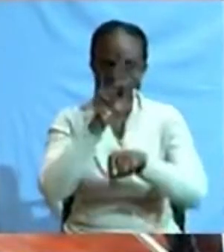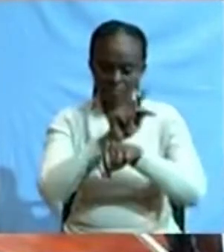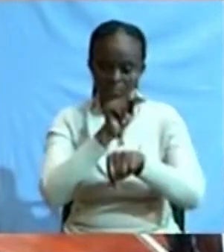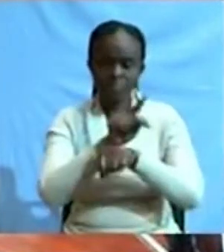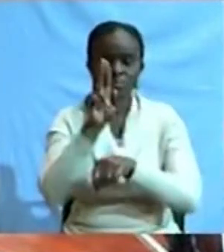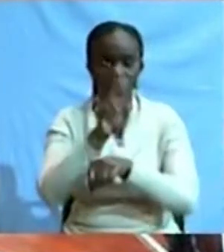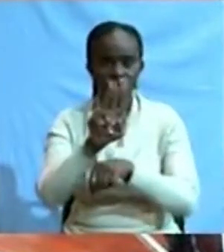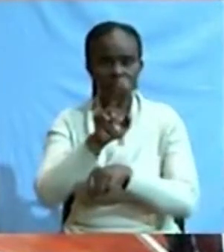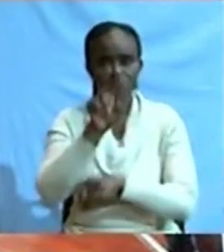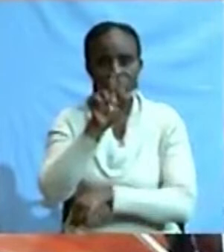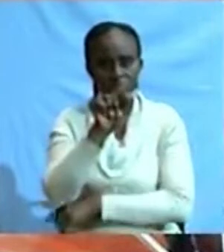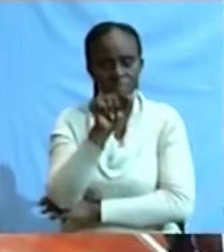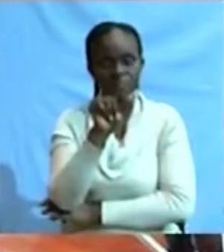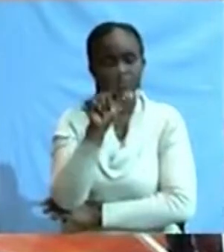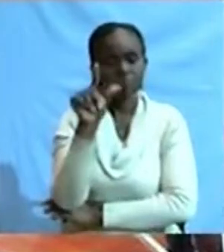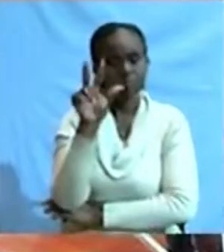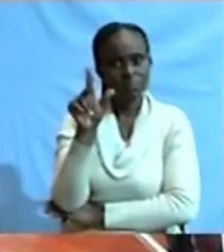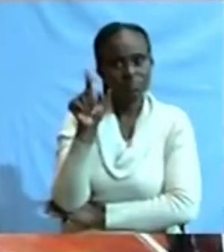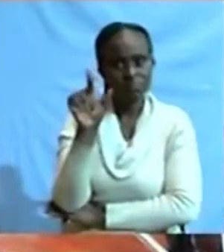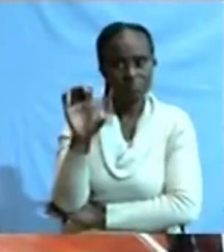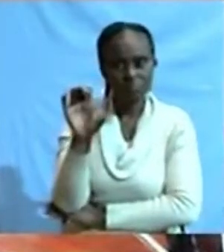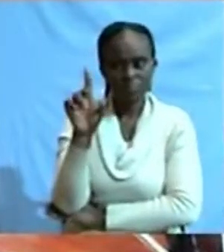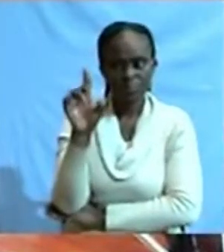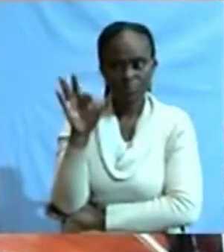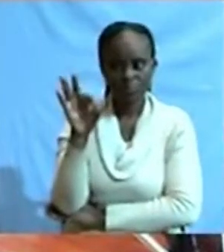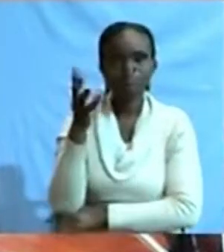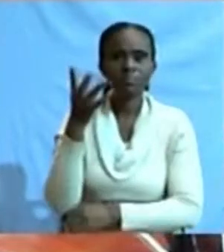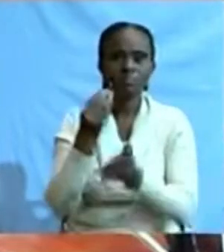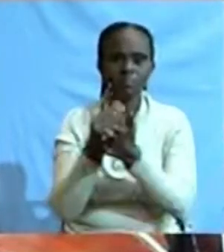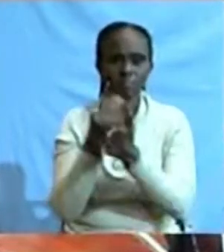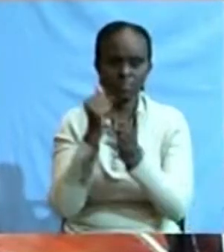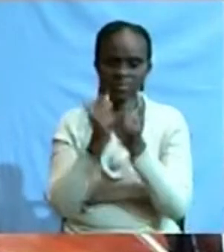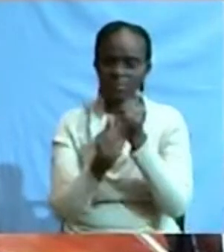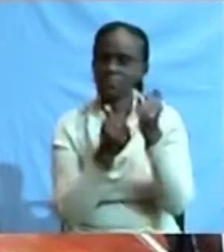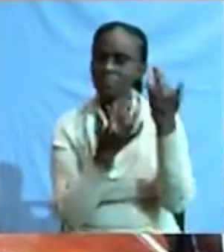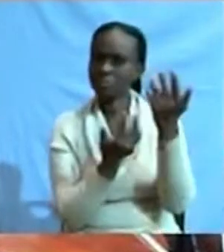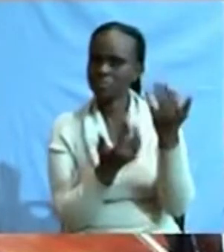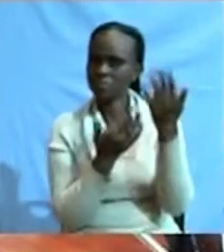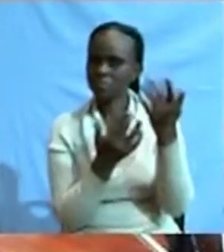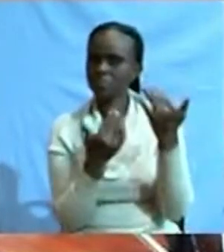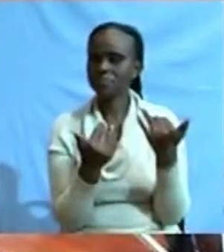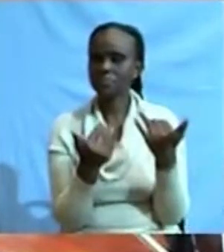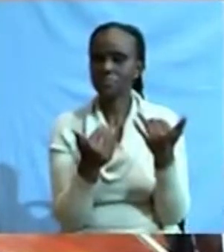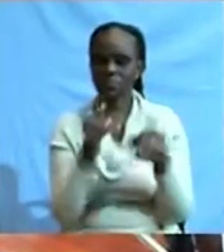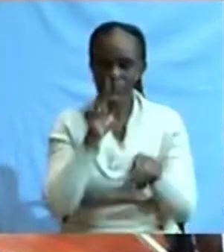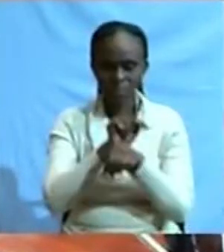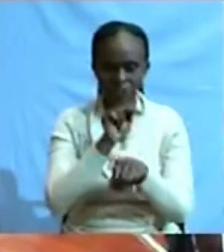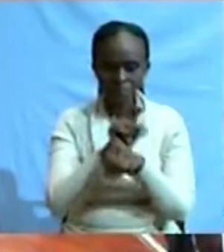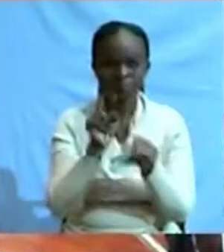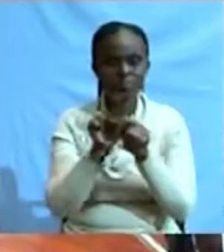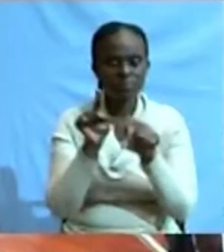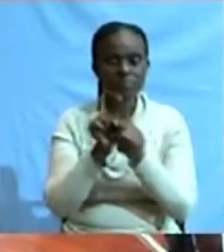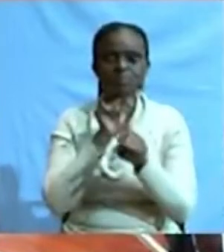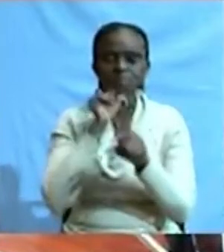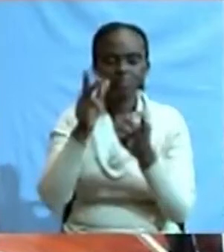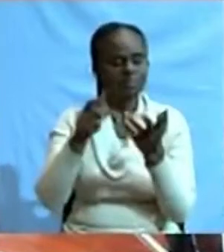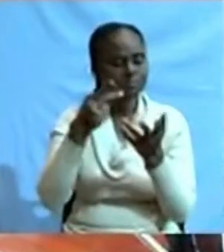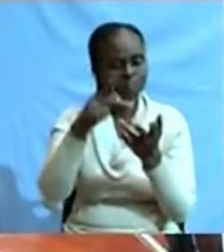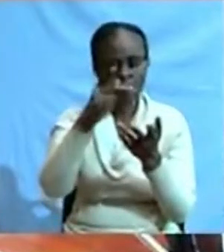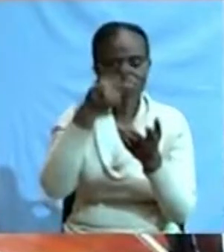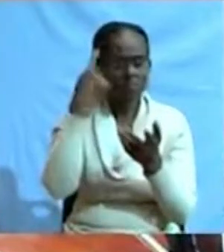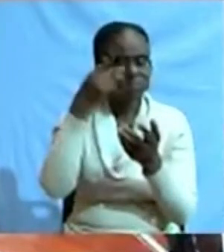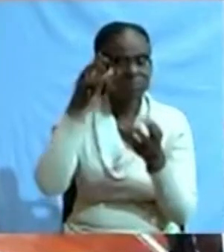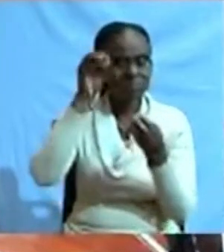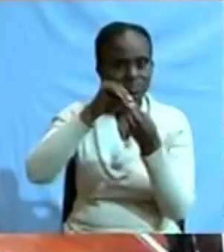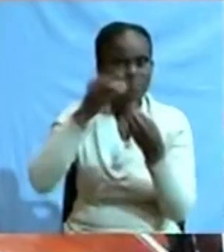using 2023 CDF allocation that is being awaited. The projects could not be prioritized for